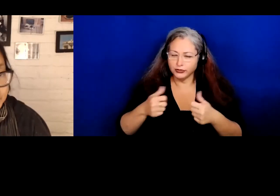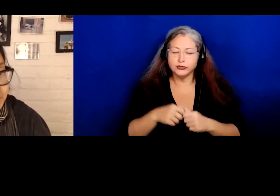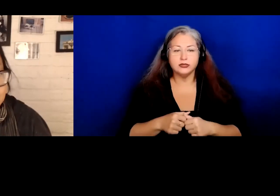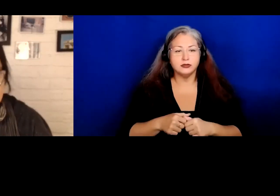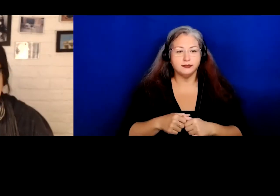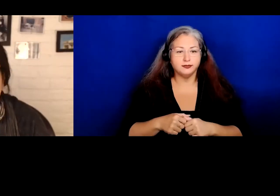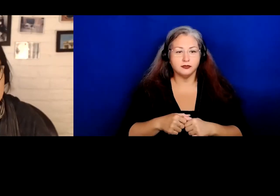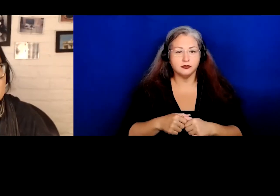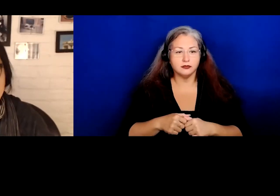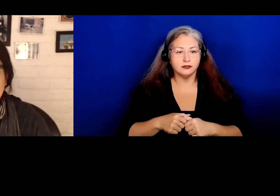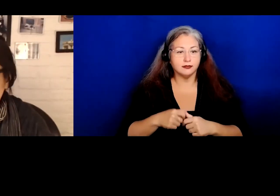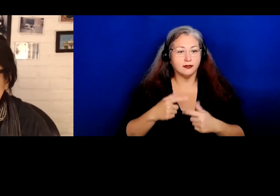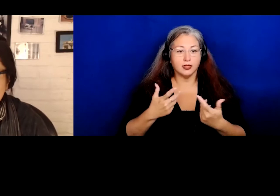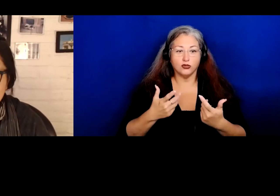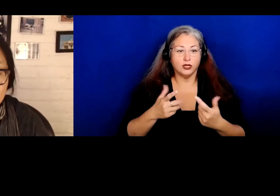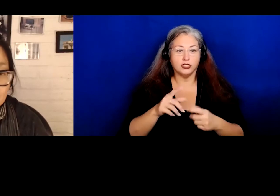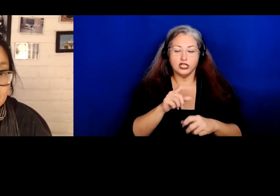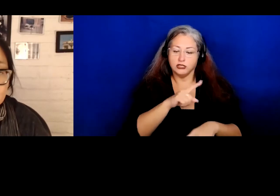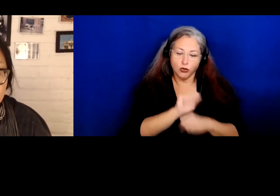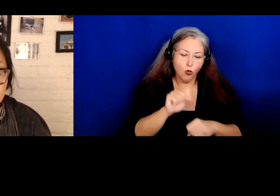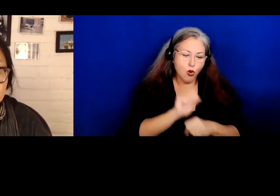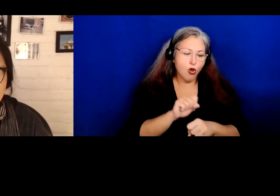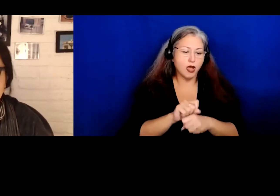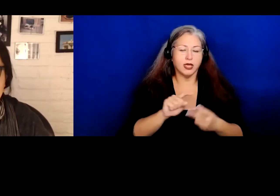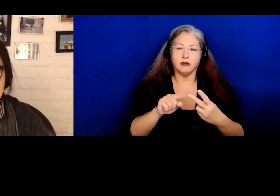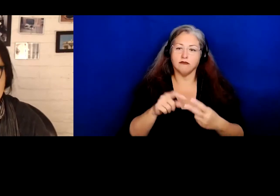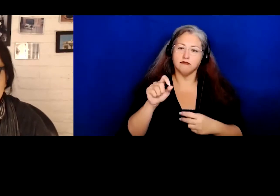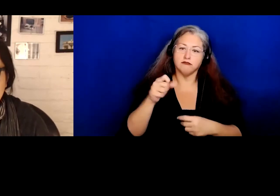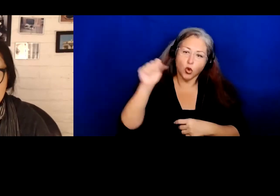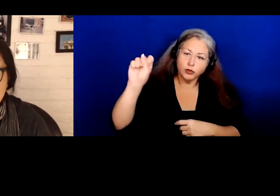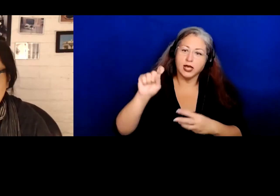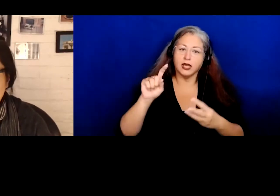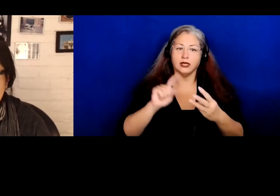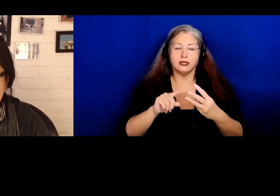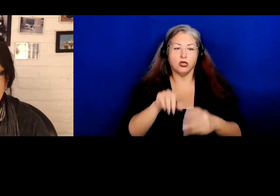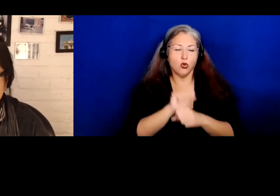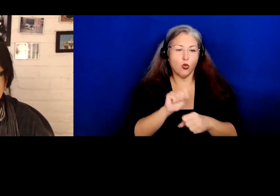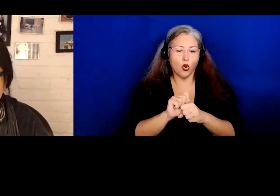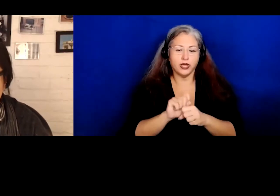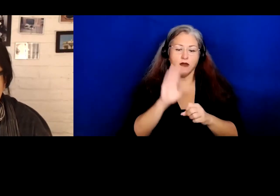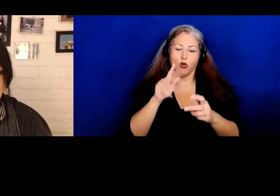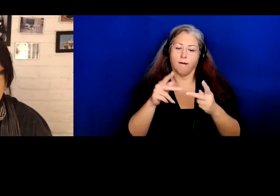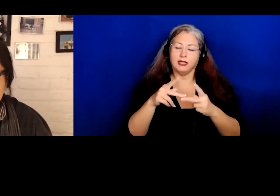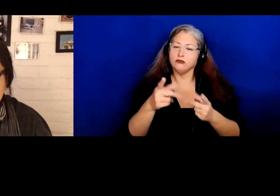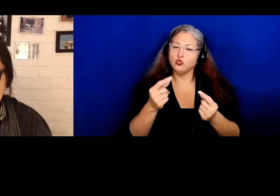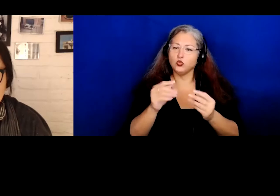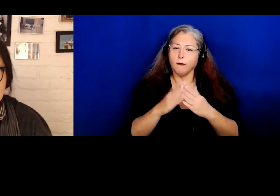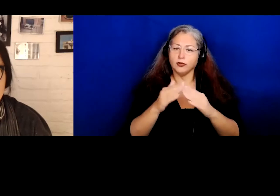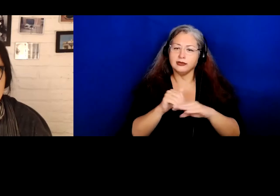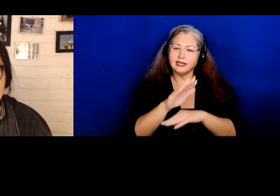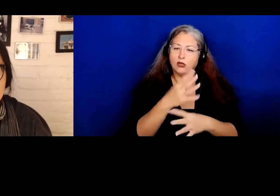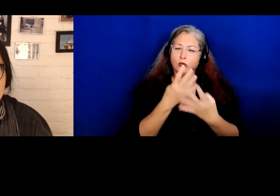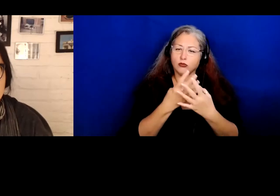and working, protesting, volunteering at a place that sends books to people in prison. I